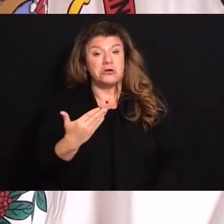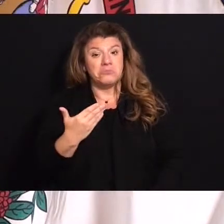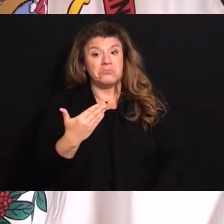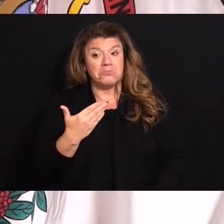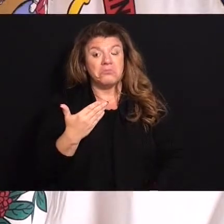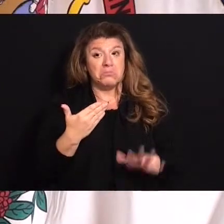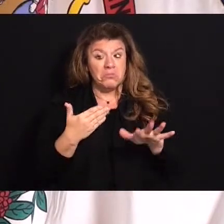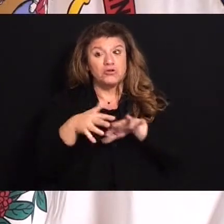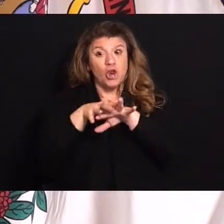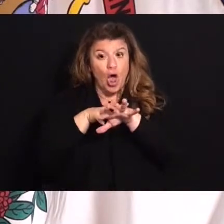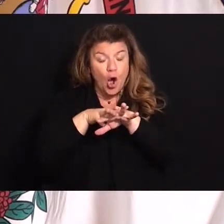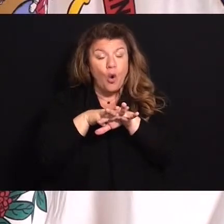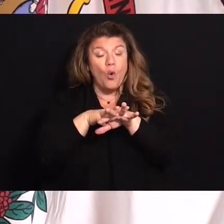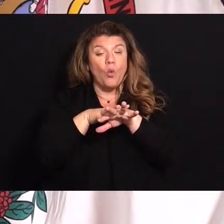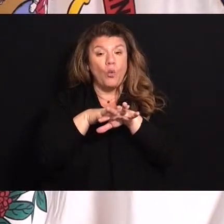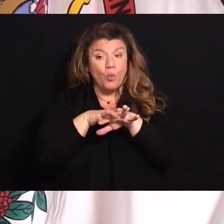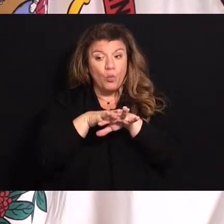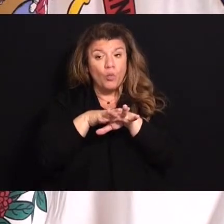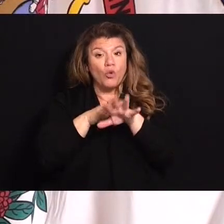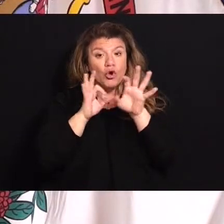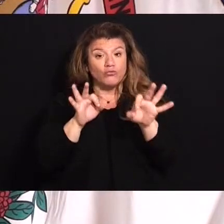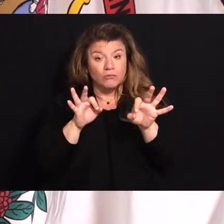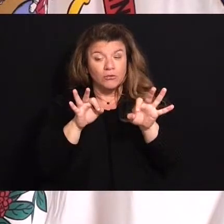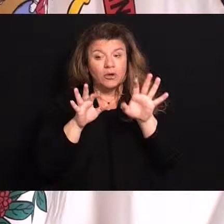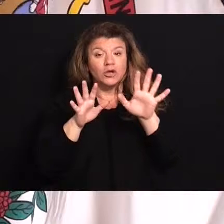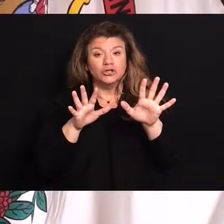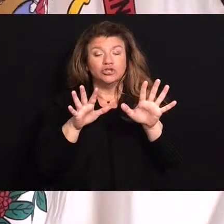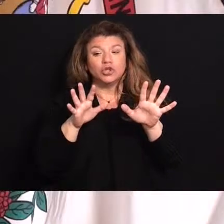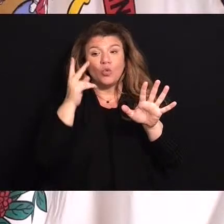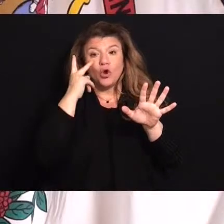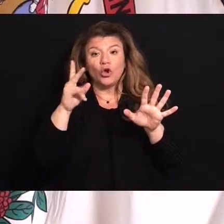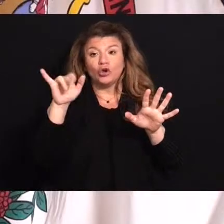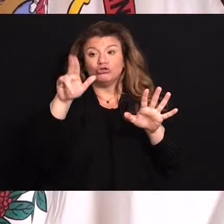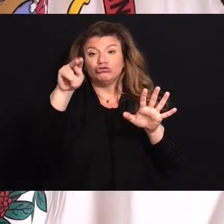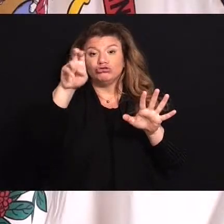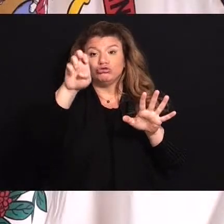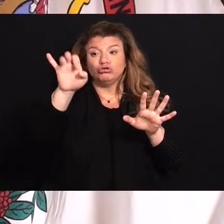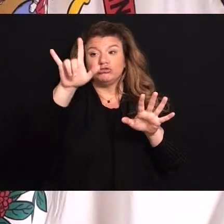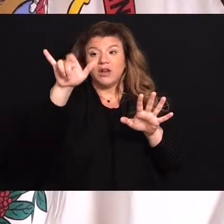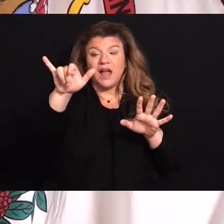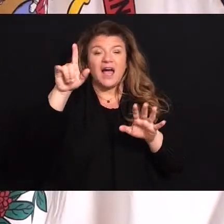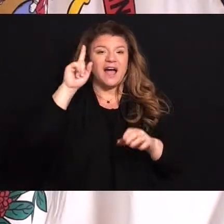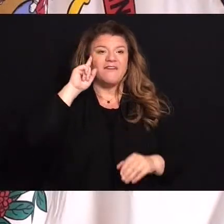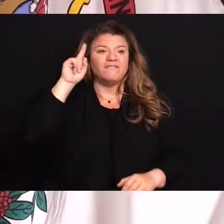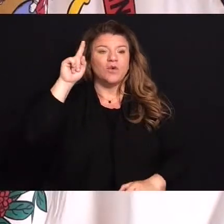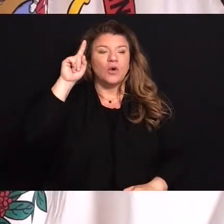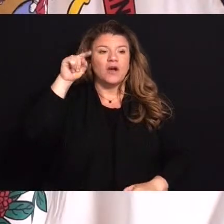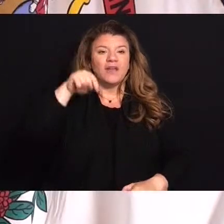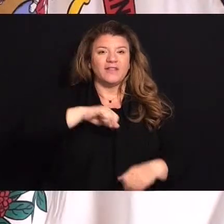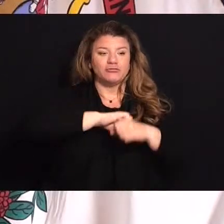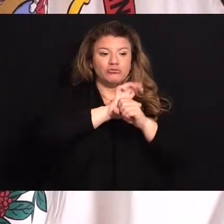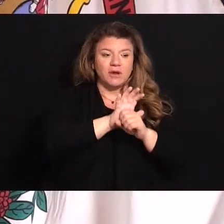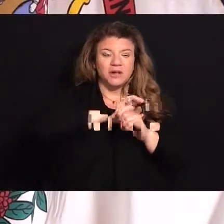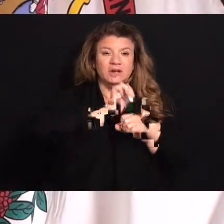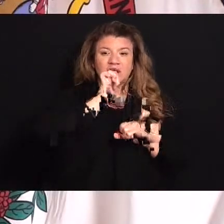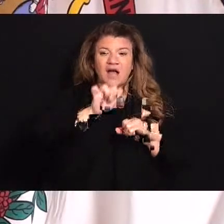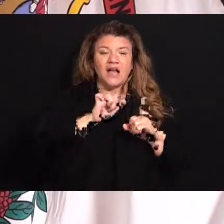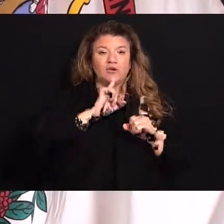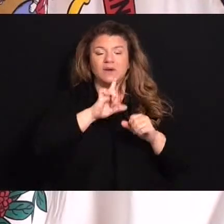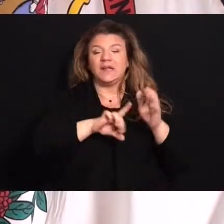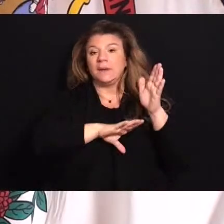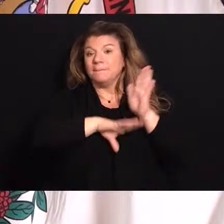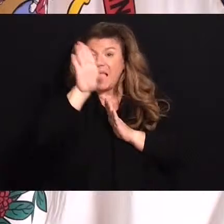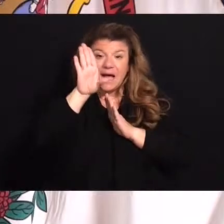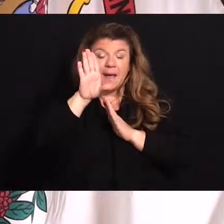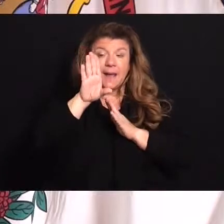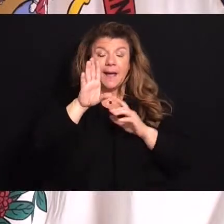pretty slow months and everything. So we're really looking at June, July for this thing to not be aggressively moving up, but